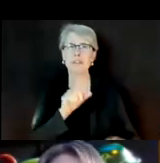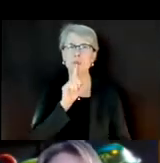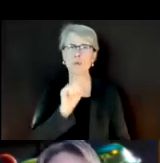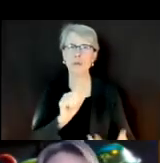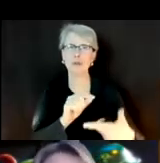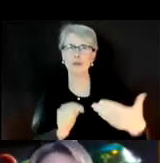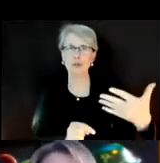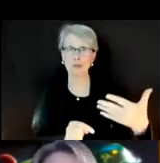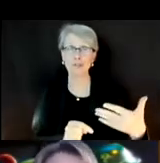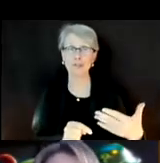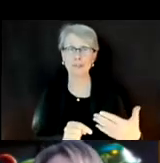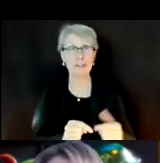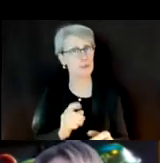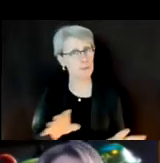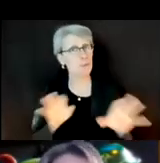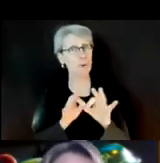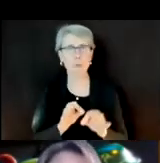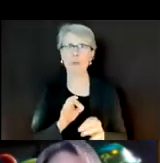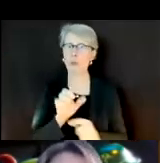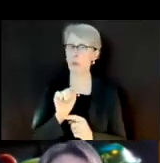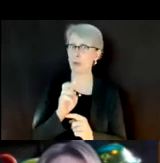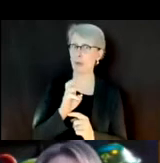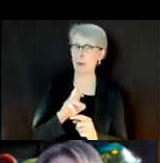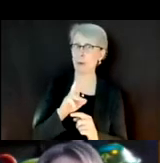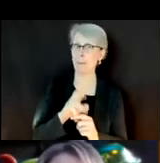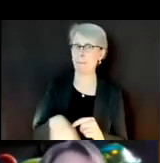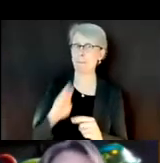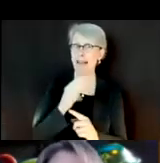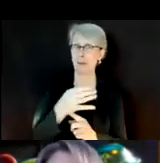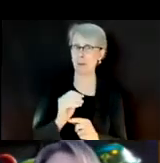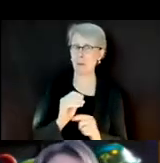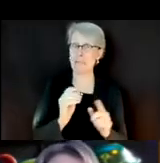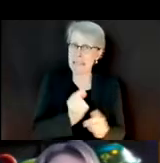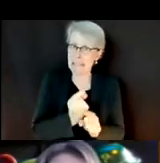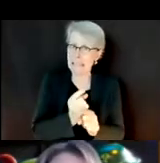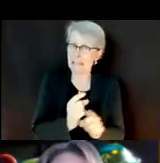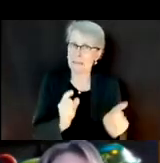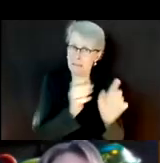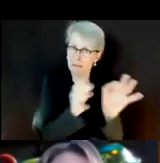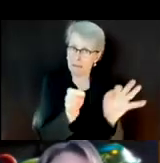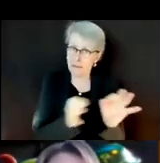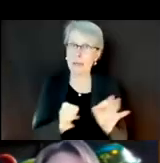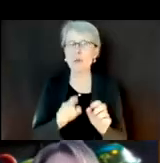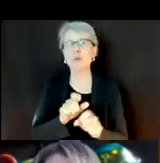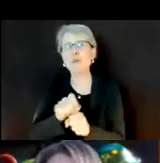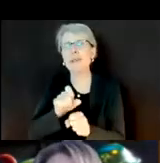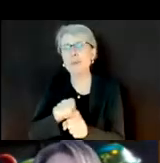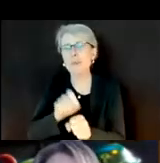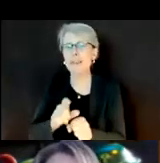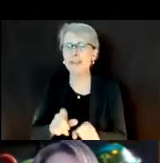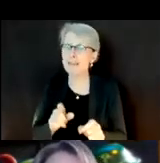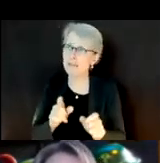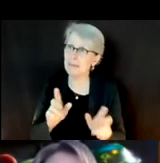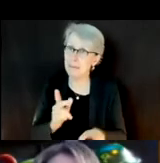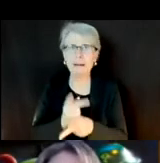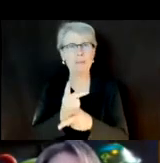right language for your Twitter bio and thinking about what you're tweeting can help. So, that language piece is really